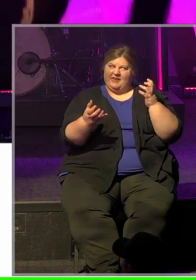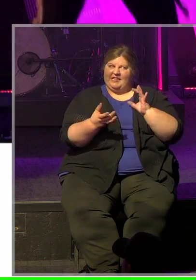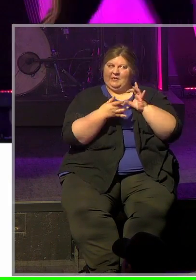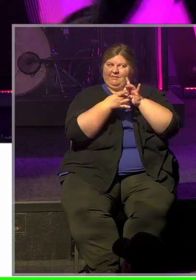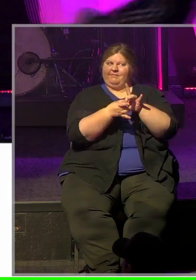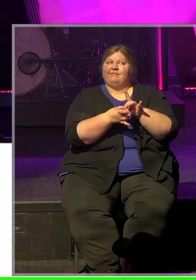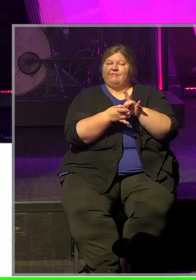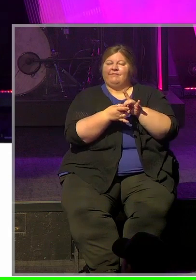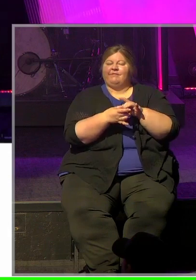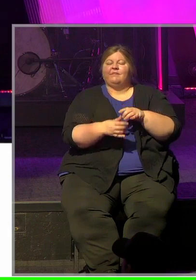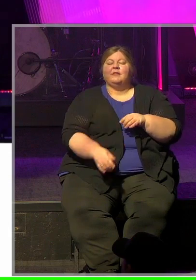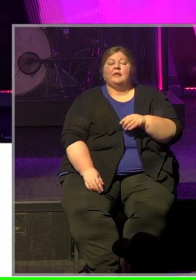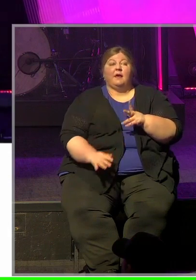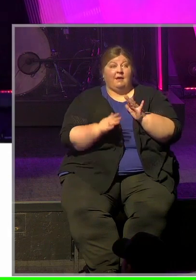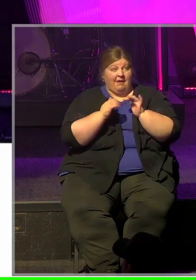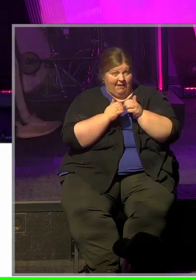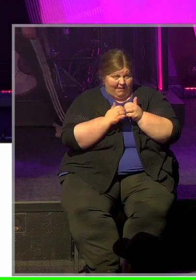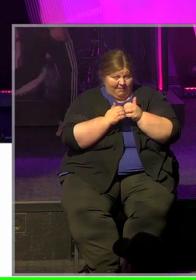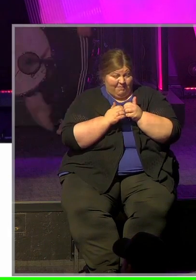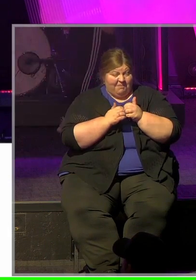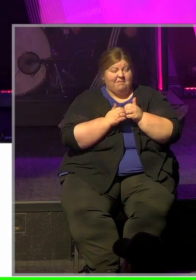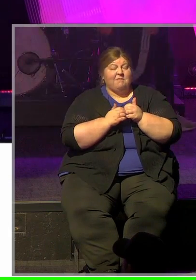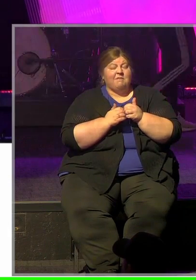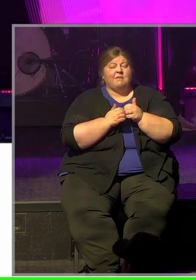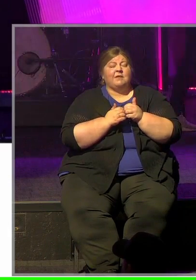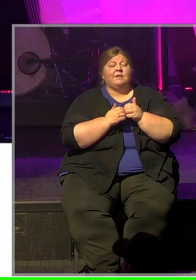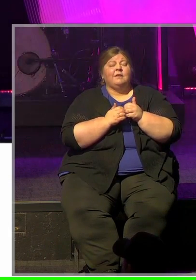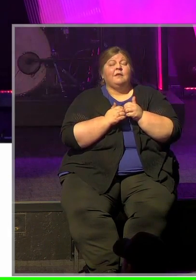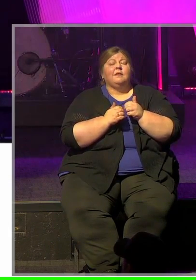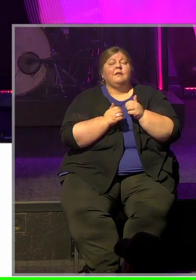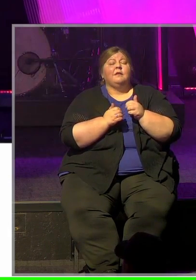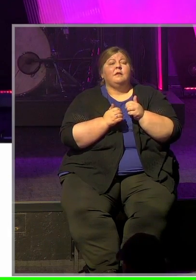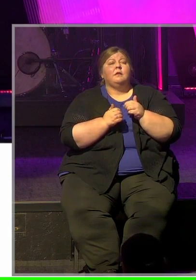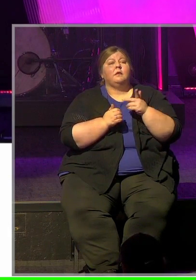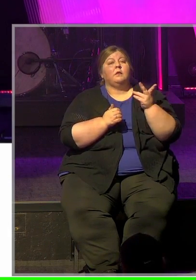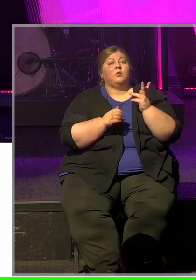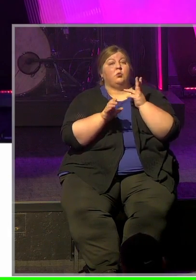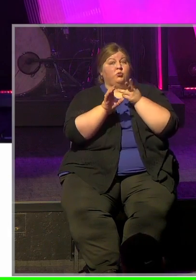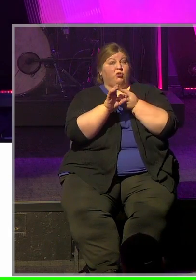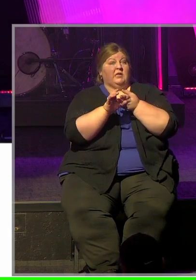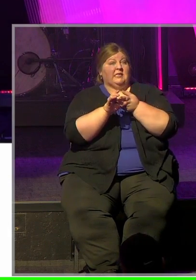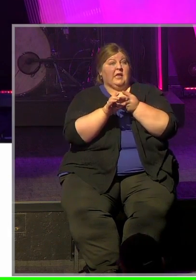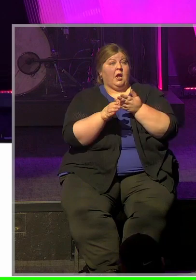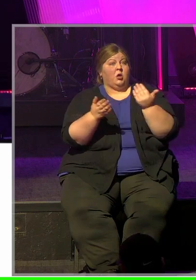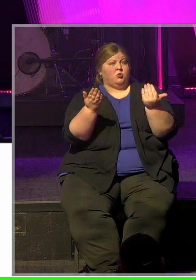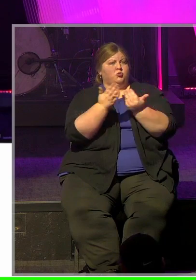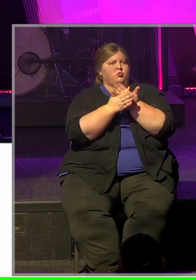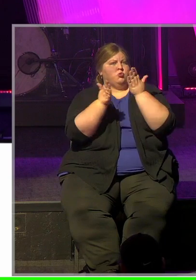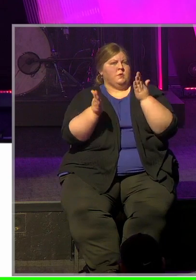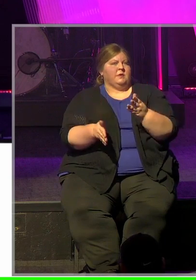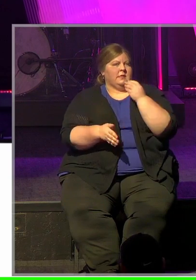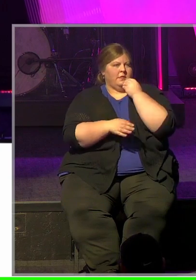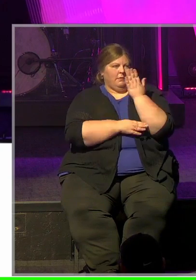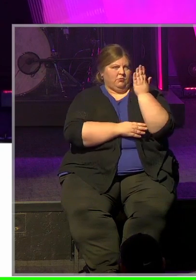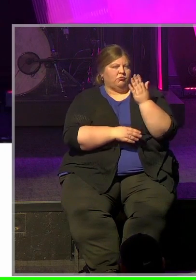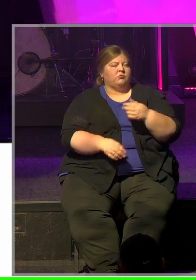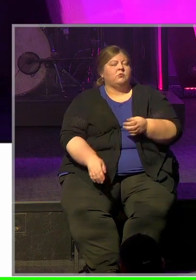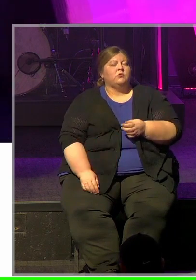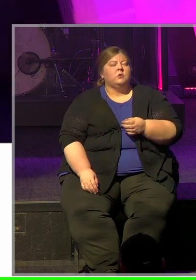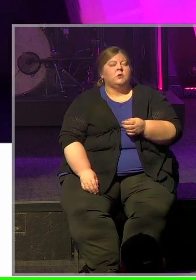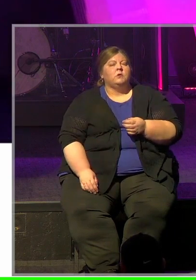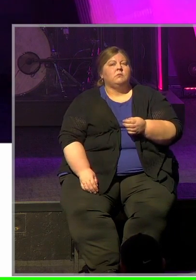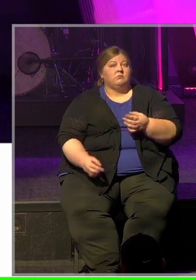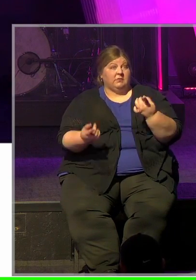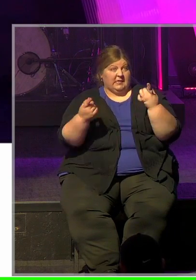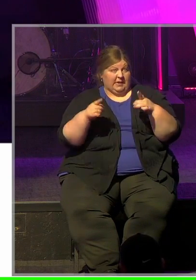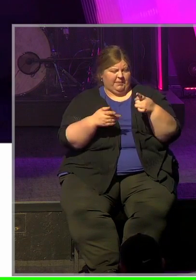the best ways that we think to get you connected is for you to join us at one of our newcomers lunches. So we have that going